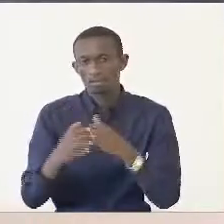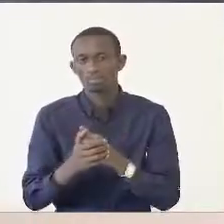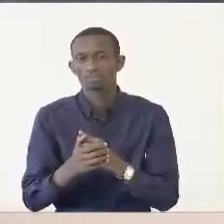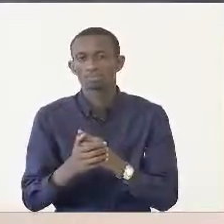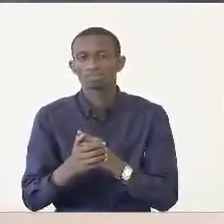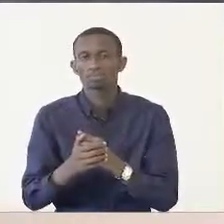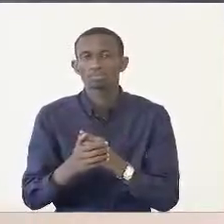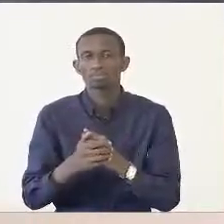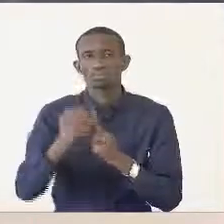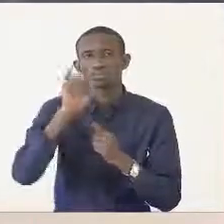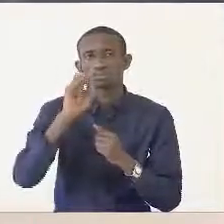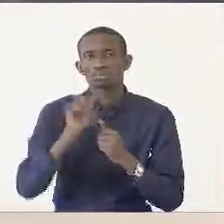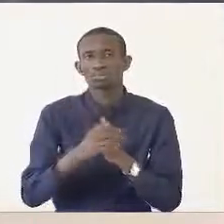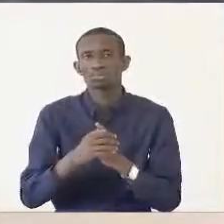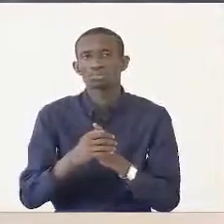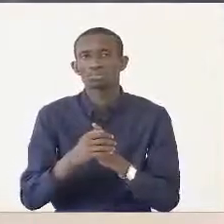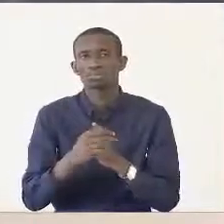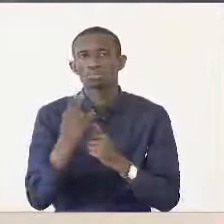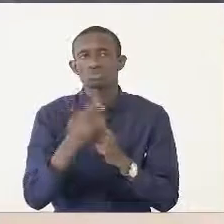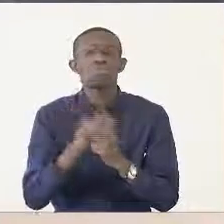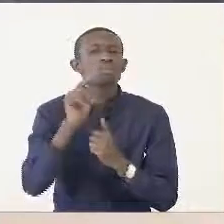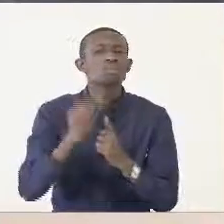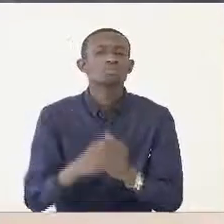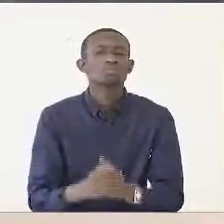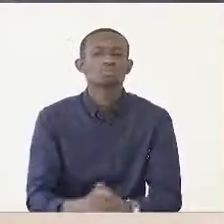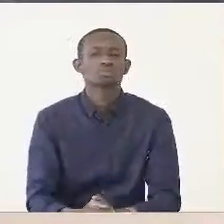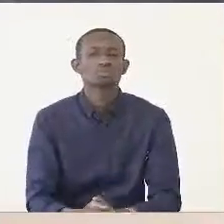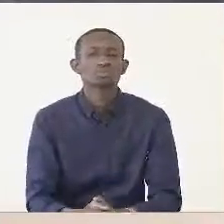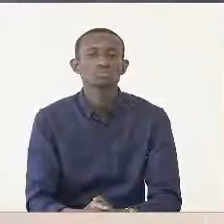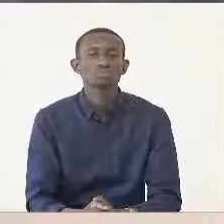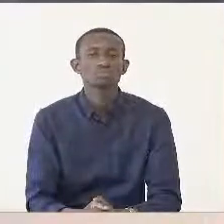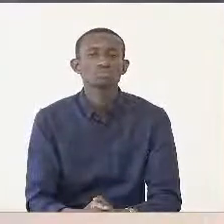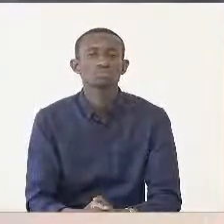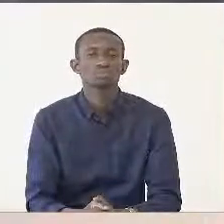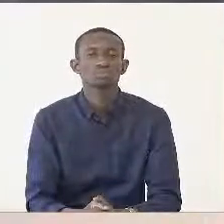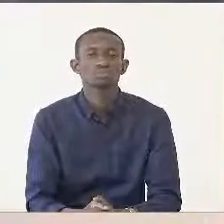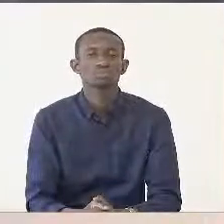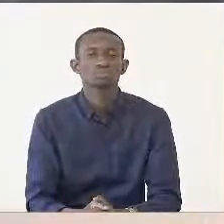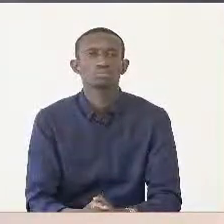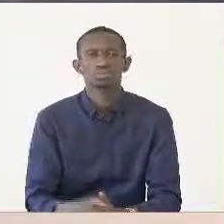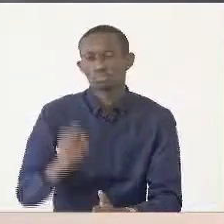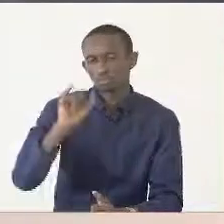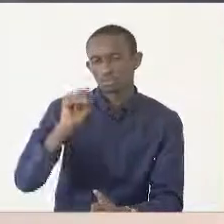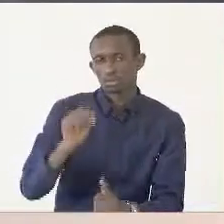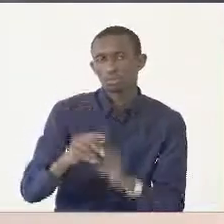then we divide by sine, this is sine